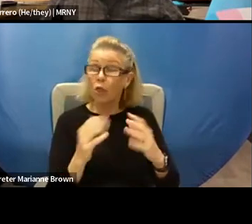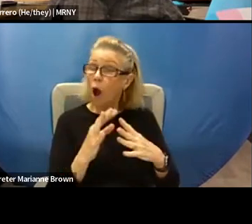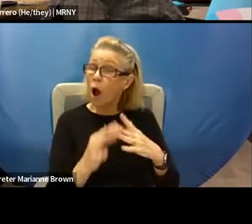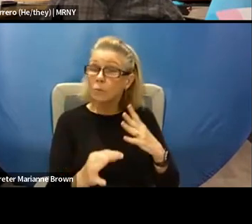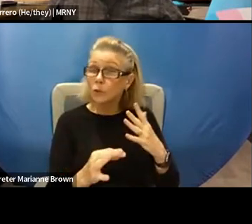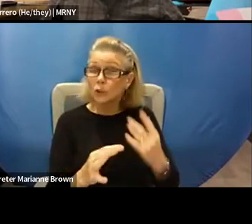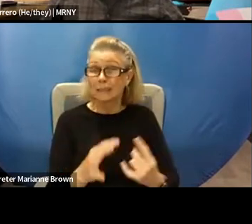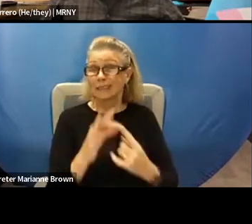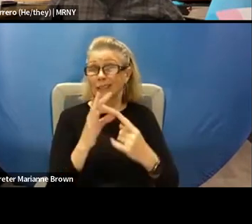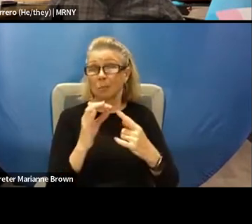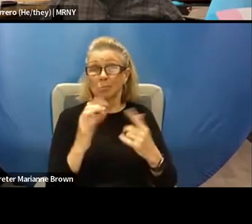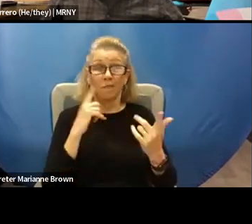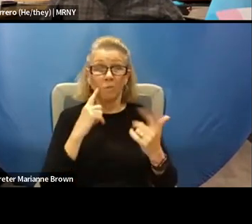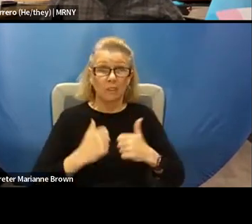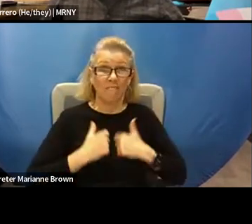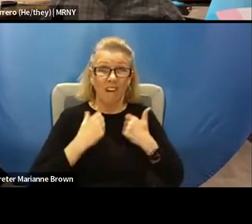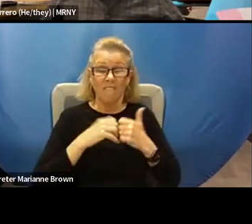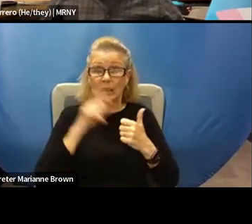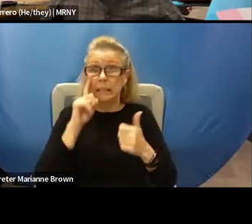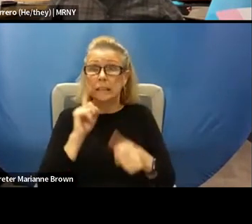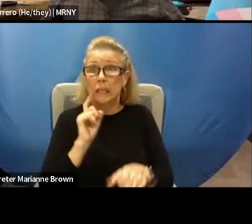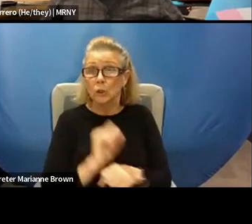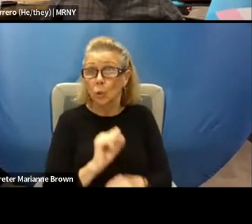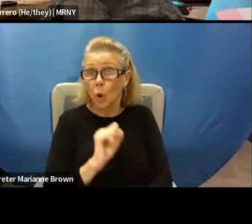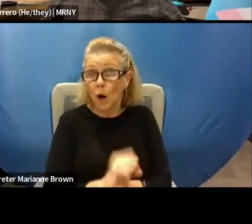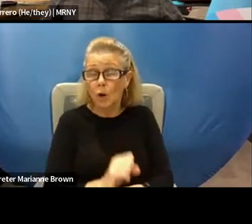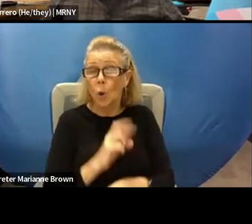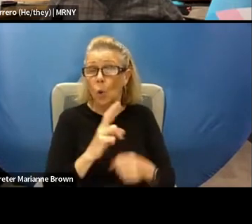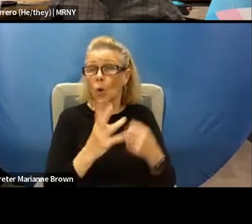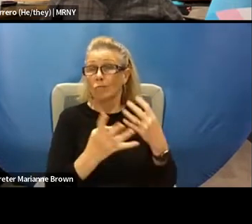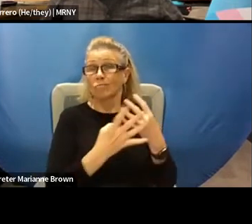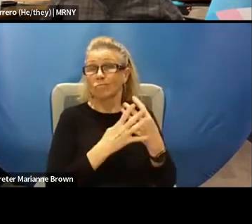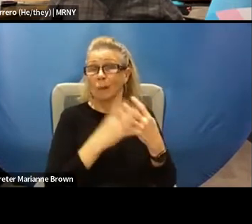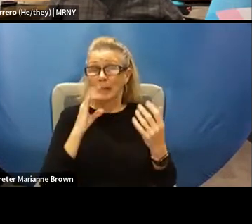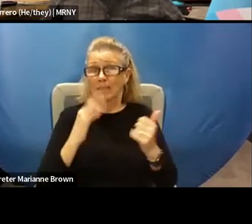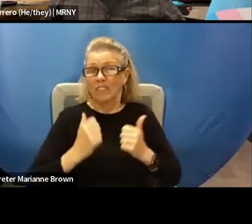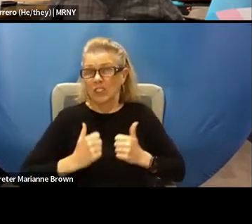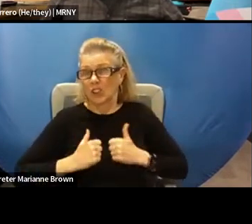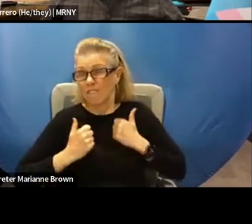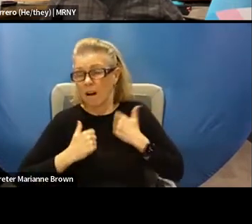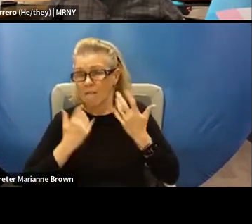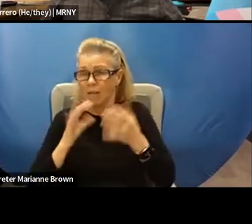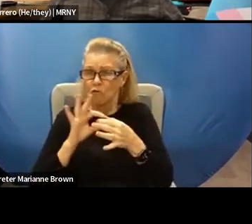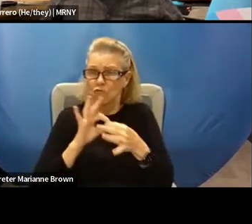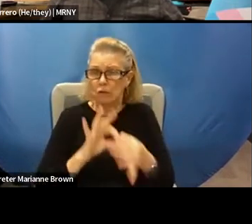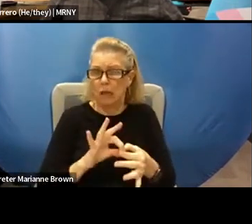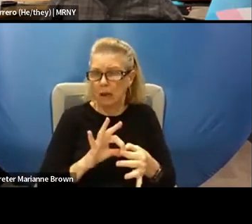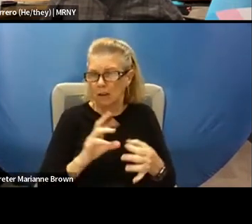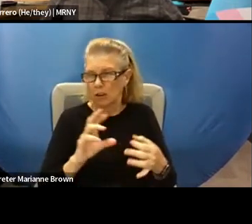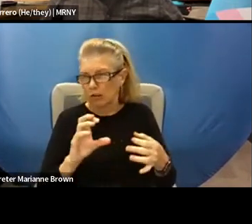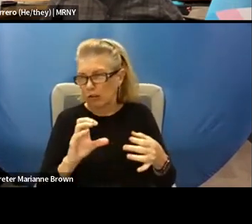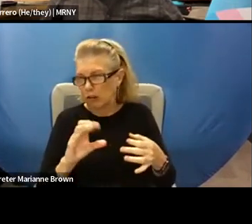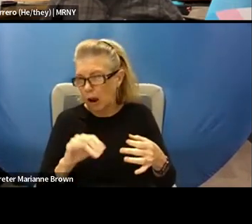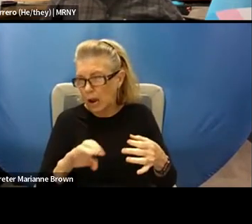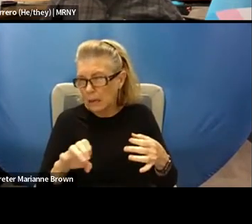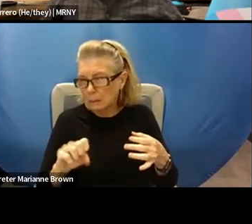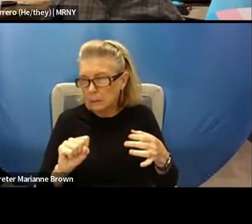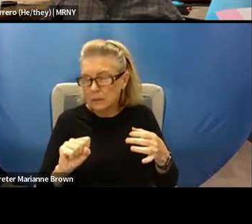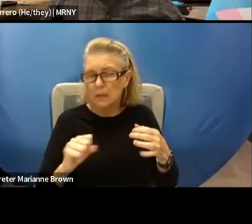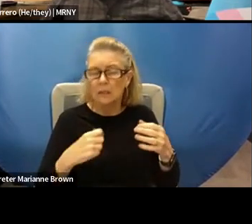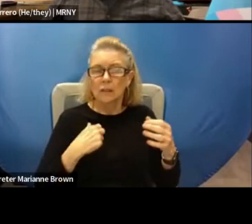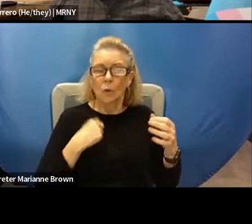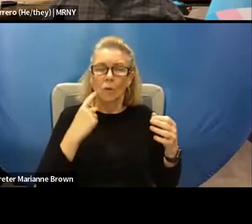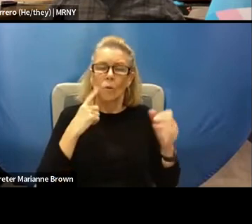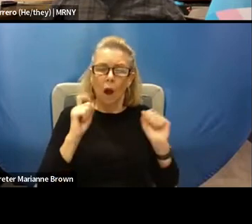survival sex work, who are being incarcerated because of survival crimes. We have to give visibility